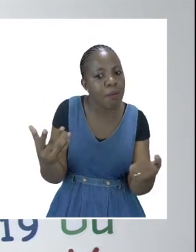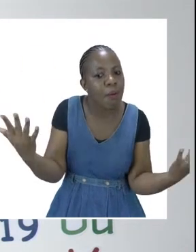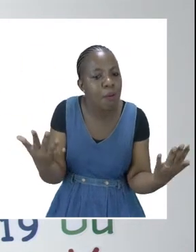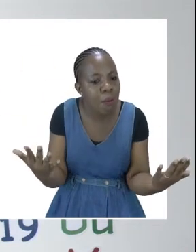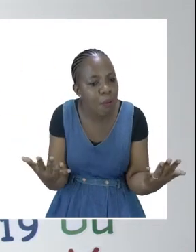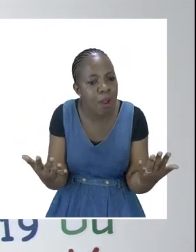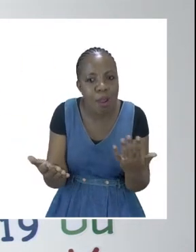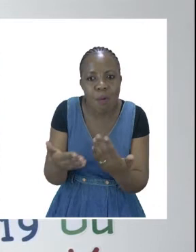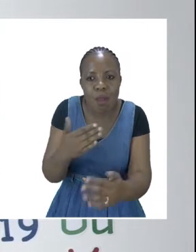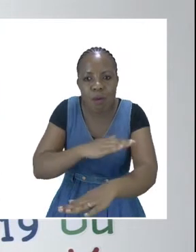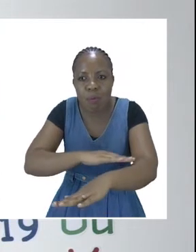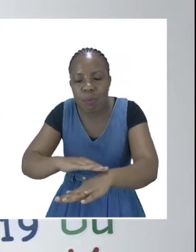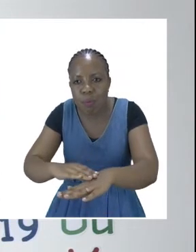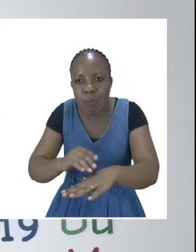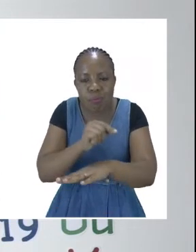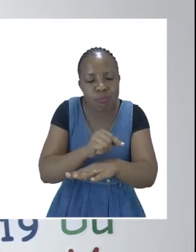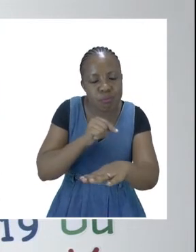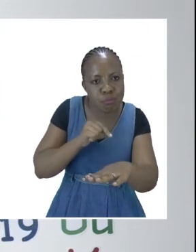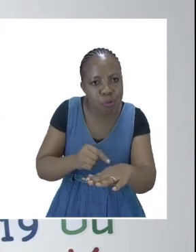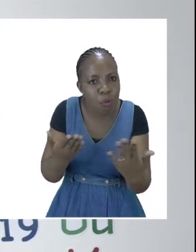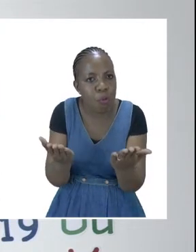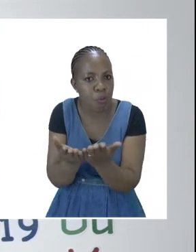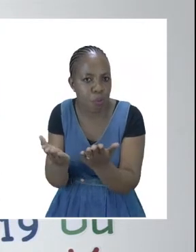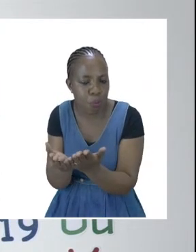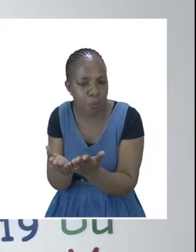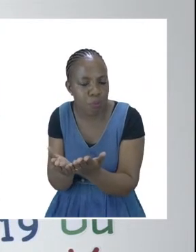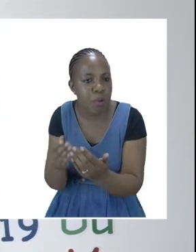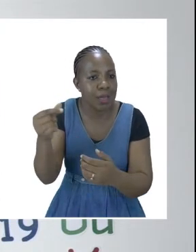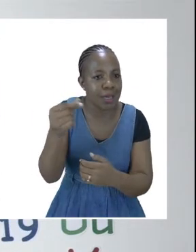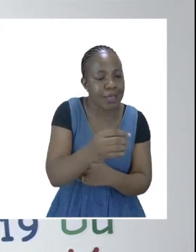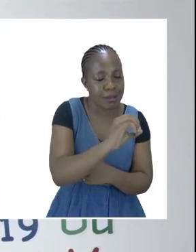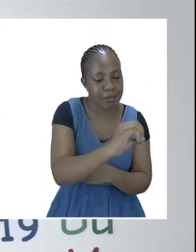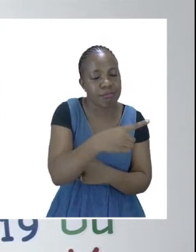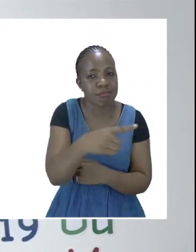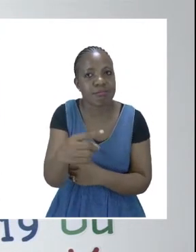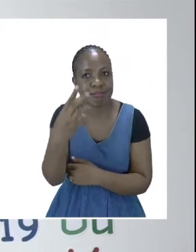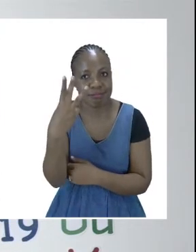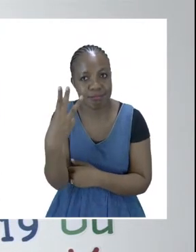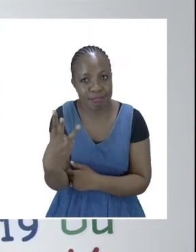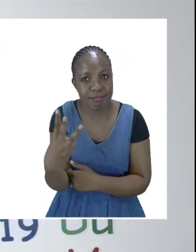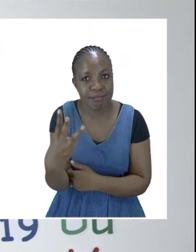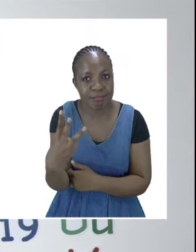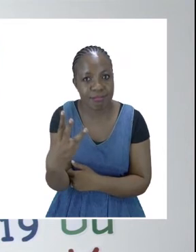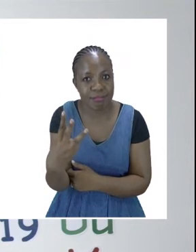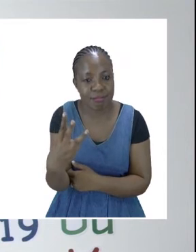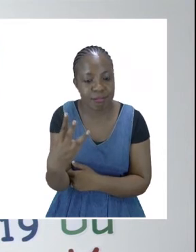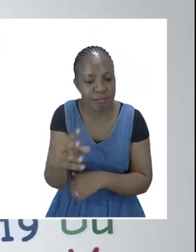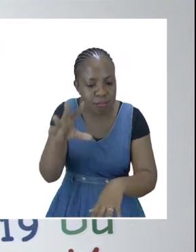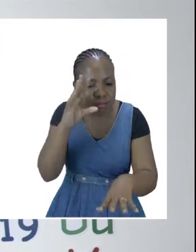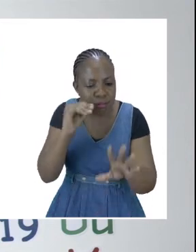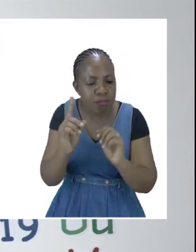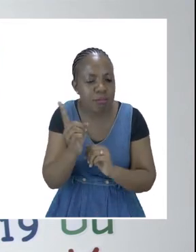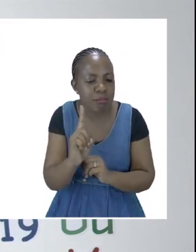to Thursday for pre-primary up until grade 3. The lessons are for listening